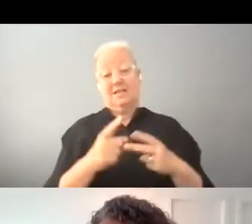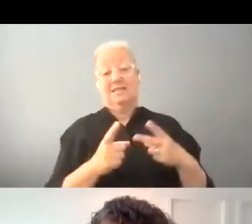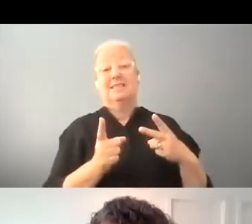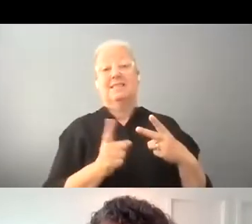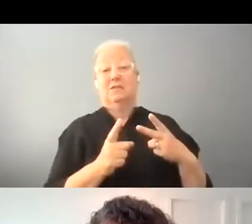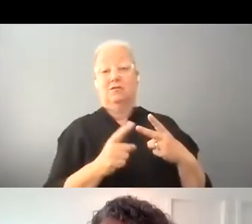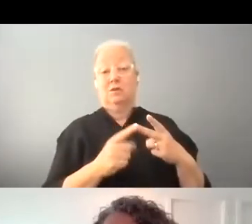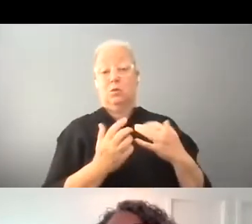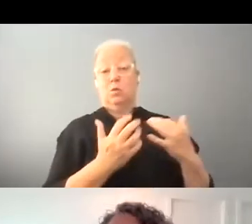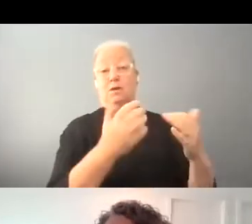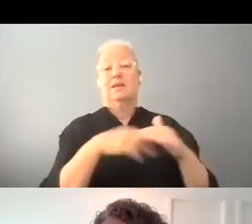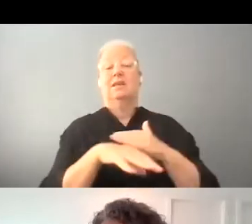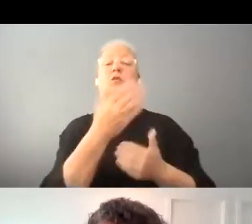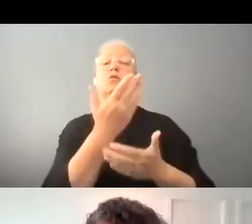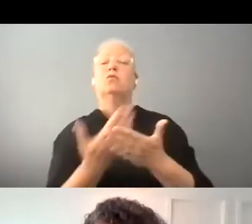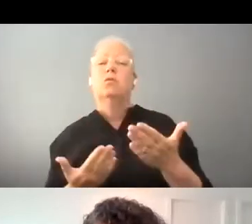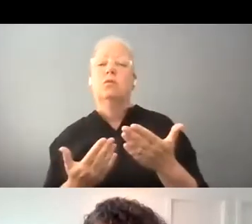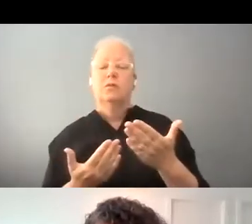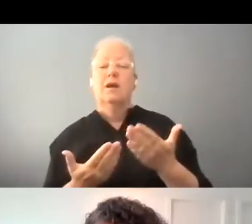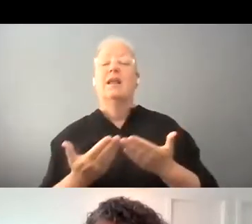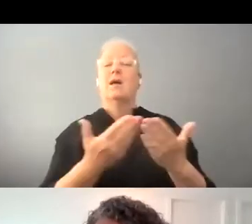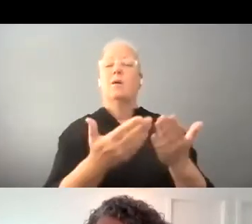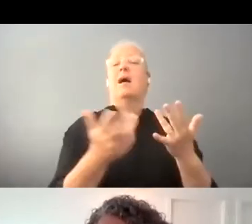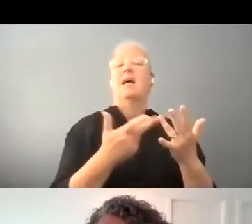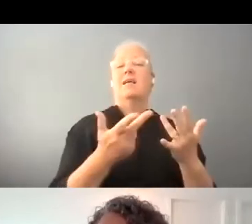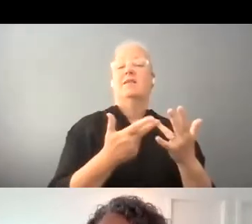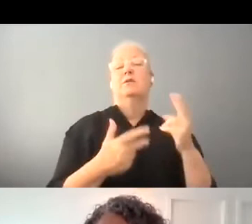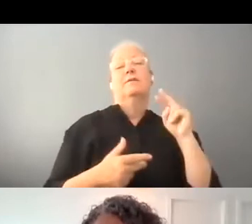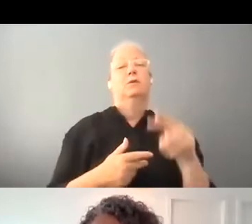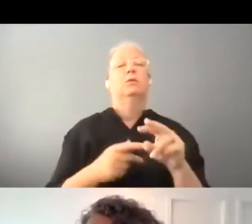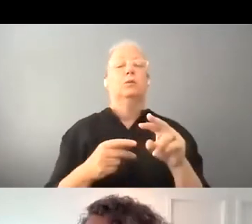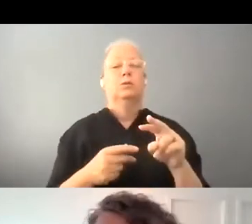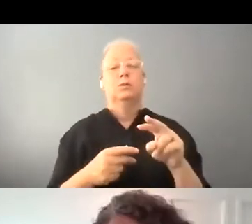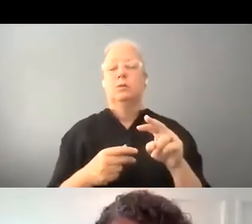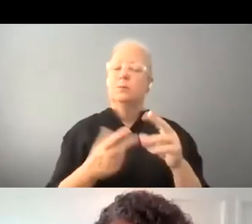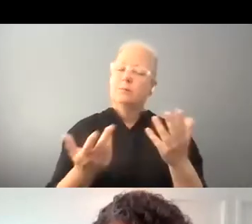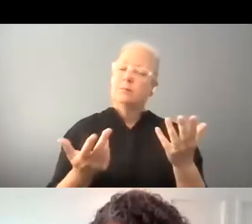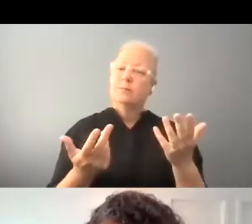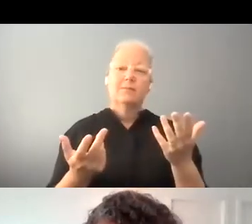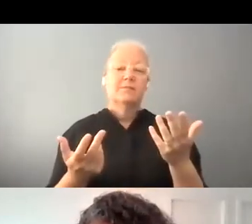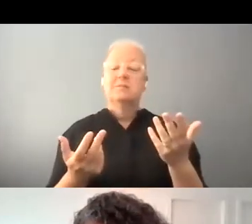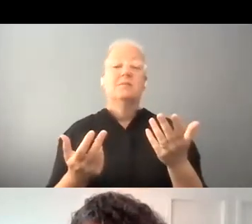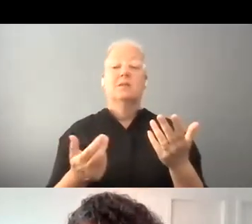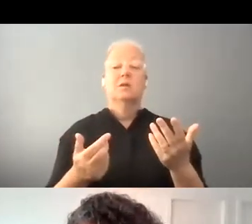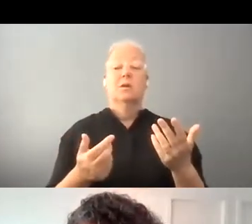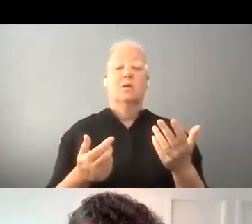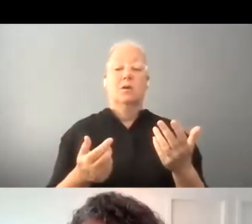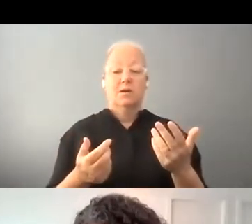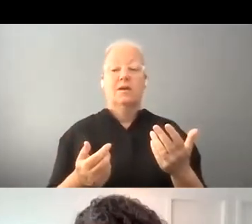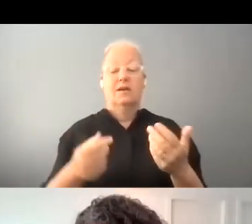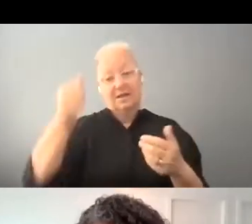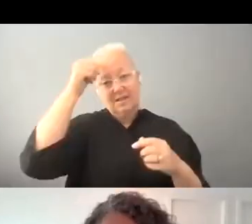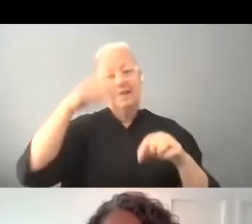within the story allows others to view it. So nothing, look, we're not looking for children's, even though NITV does